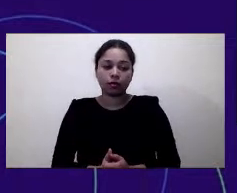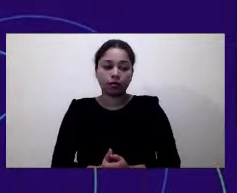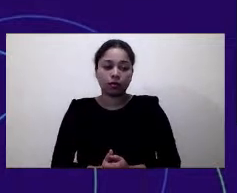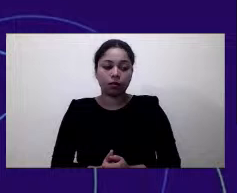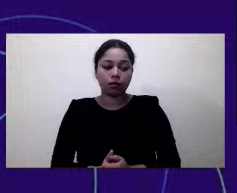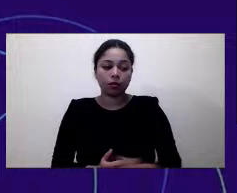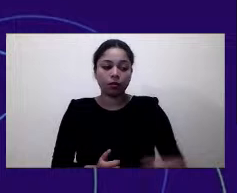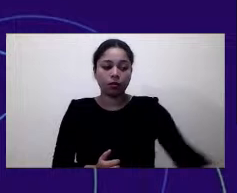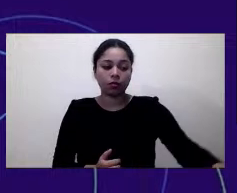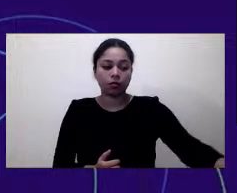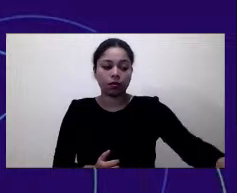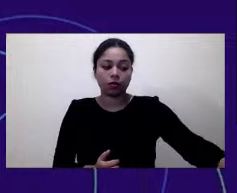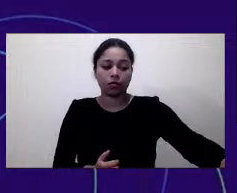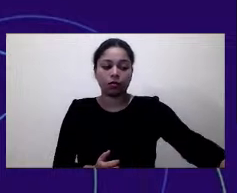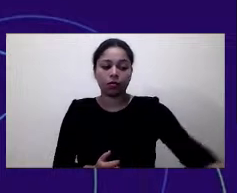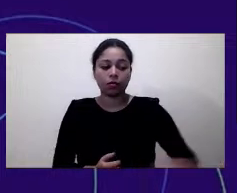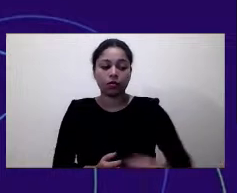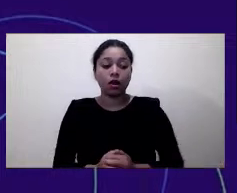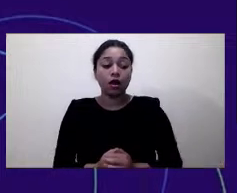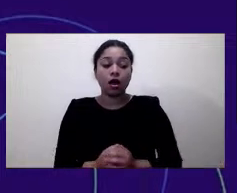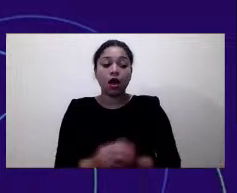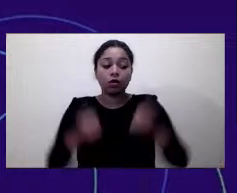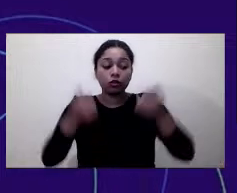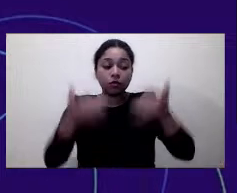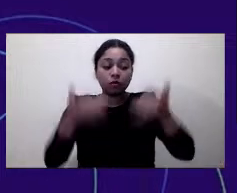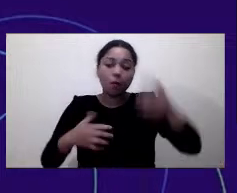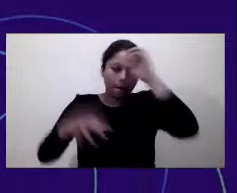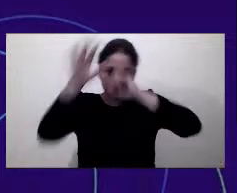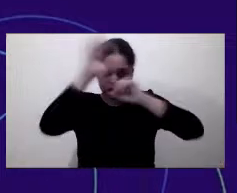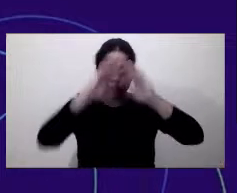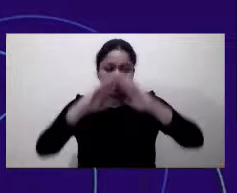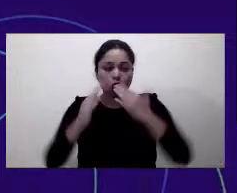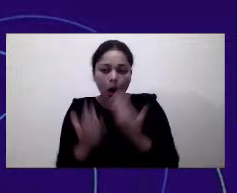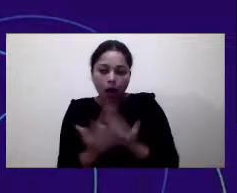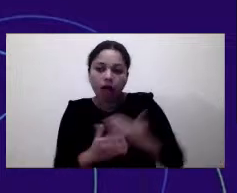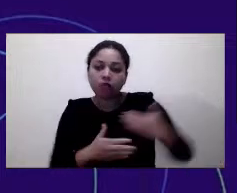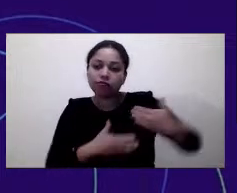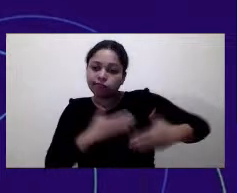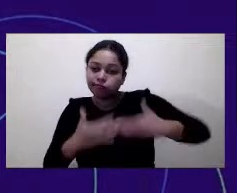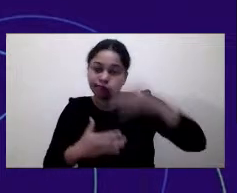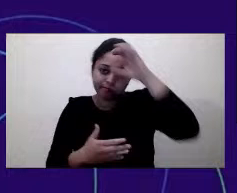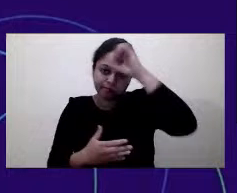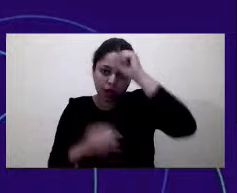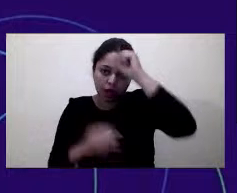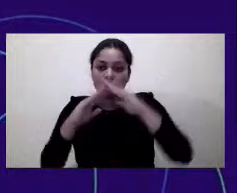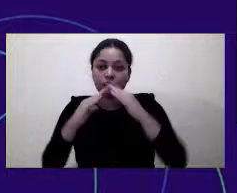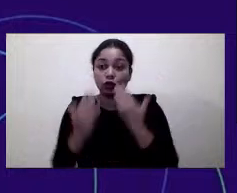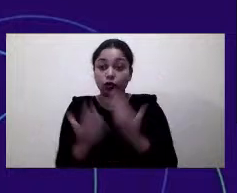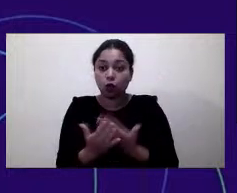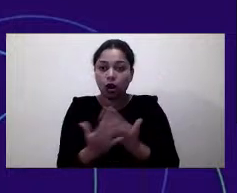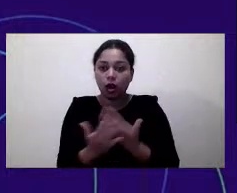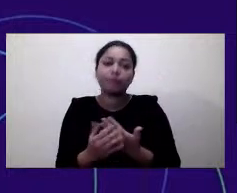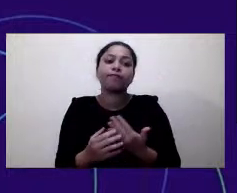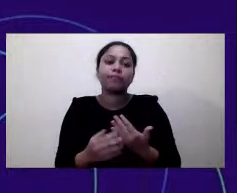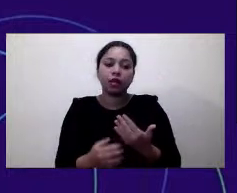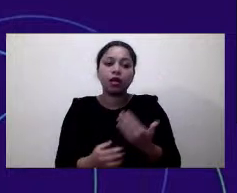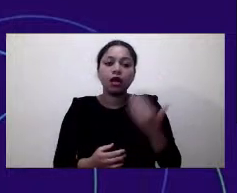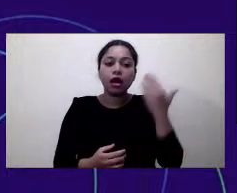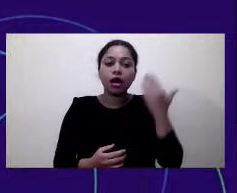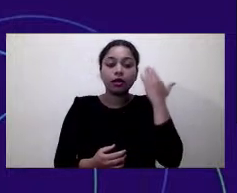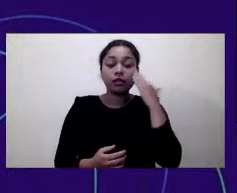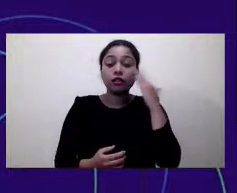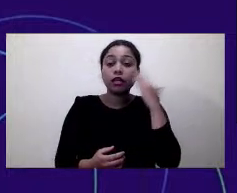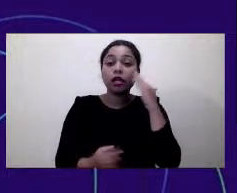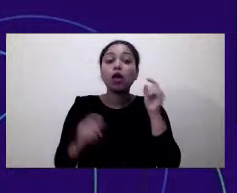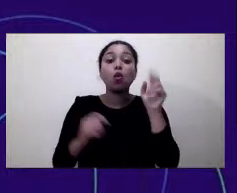learning assessment, we must understand that it should be a means and not an end, and that we use it